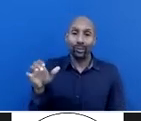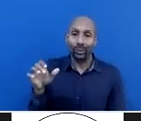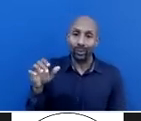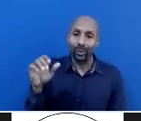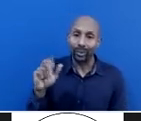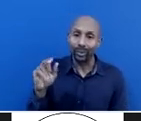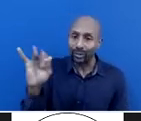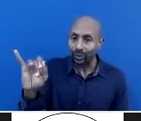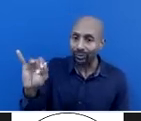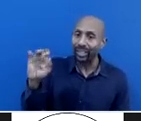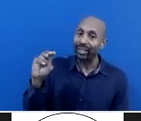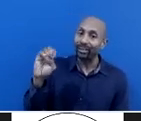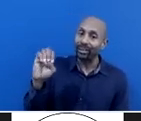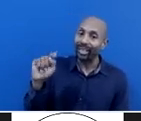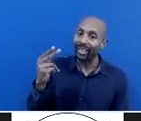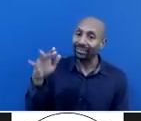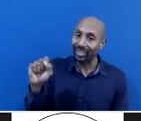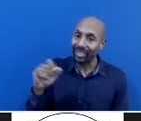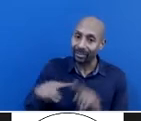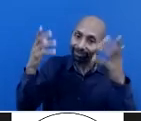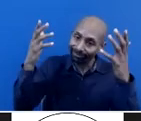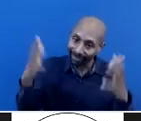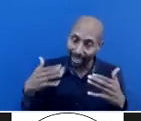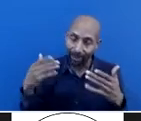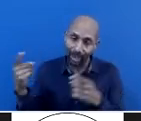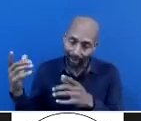Well, why don't we spend some time in the exhibition?